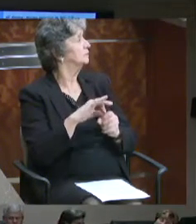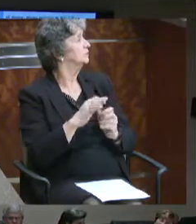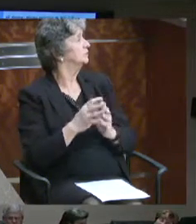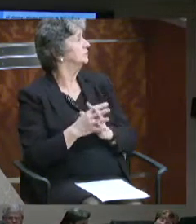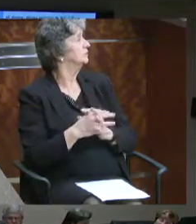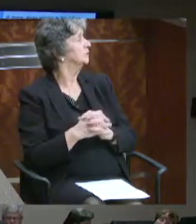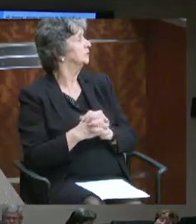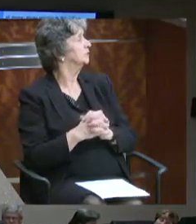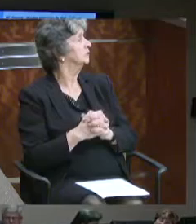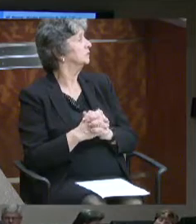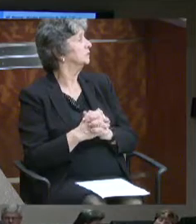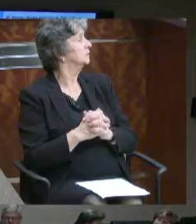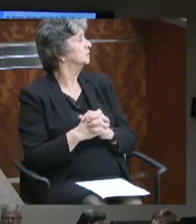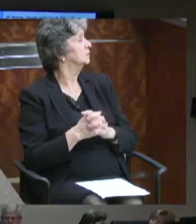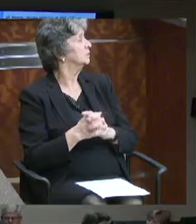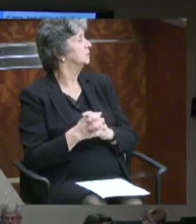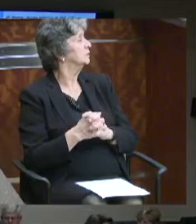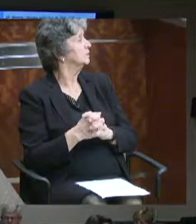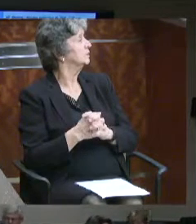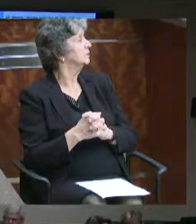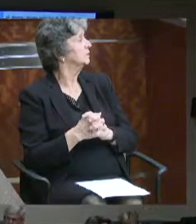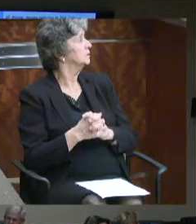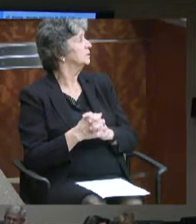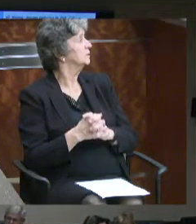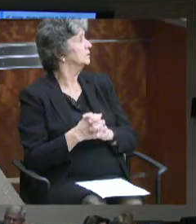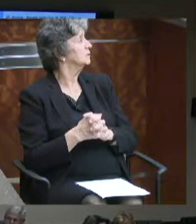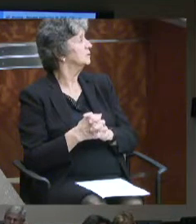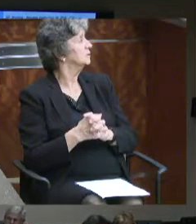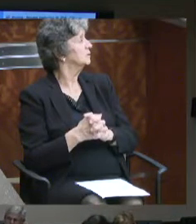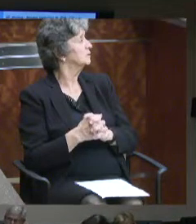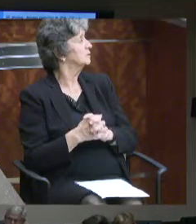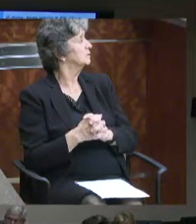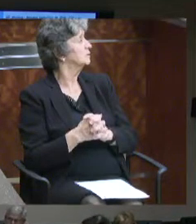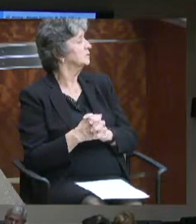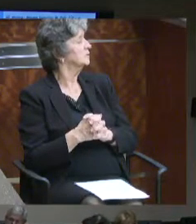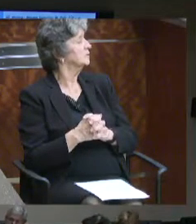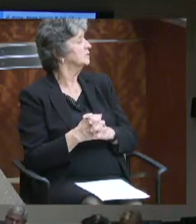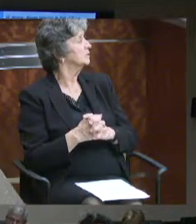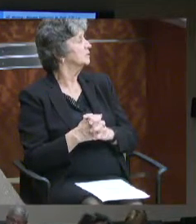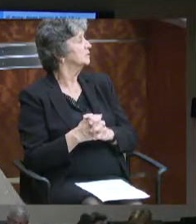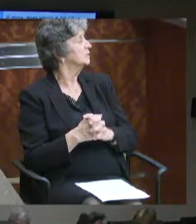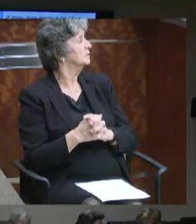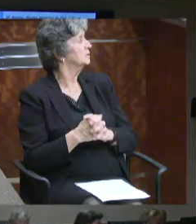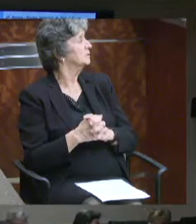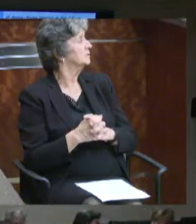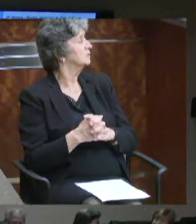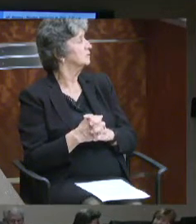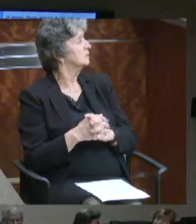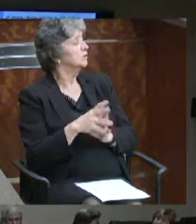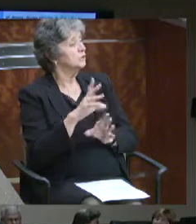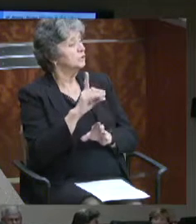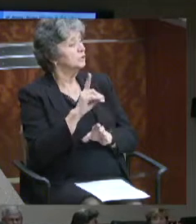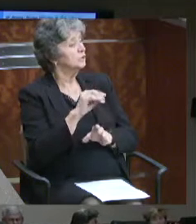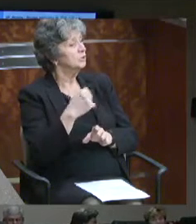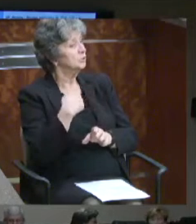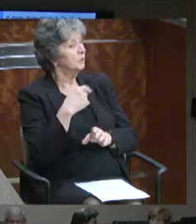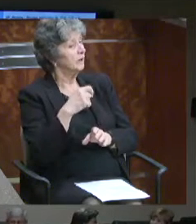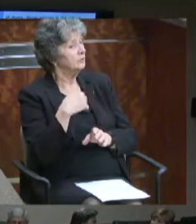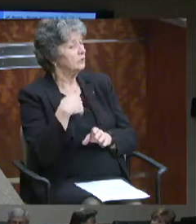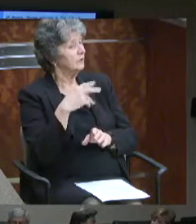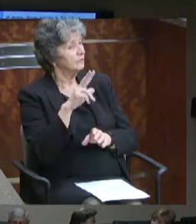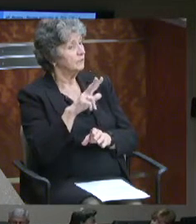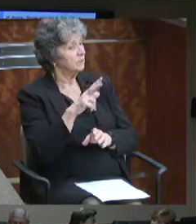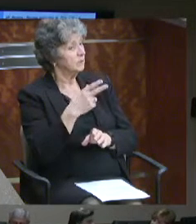Do we need to have 3 hearings for a No. charter amendment, John? I just want to make sure. But we do need 4